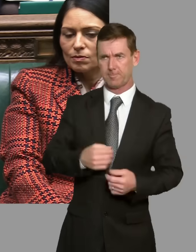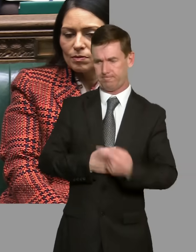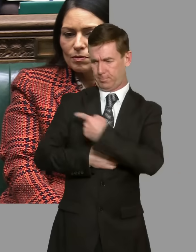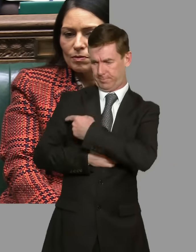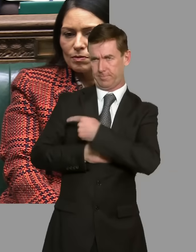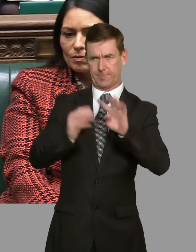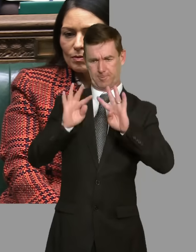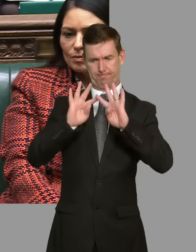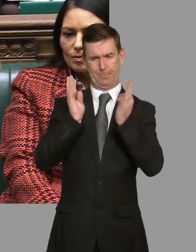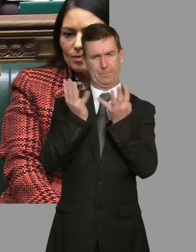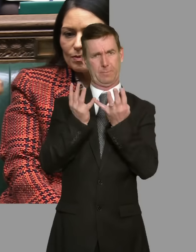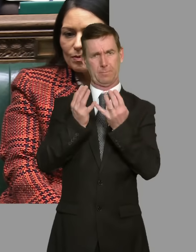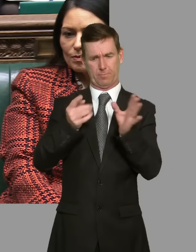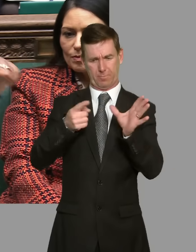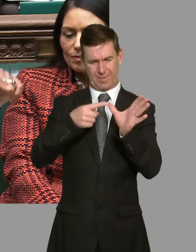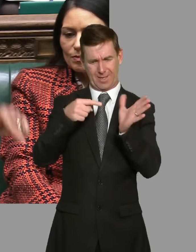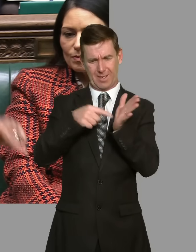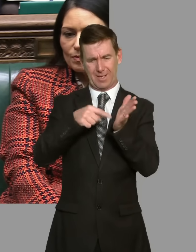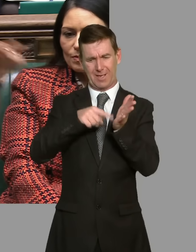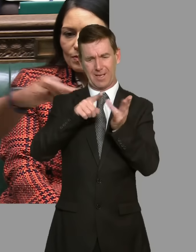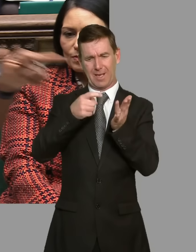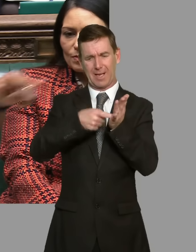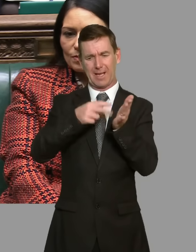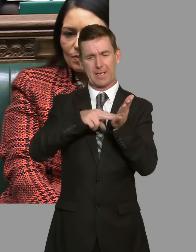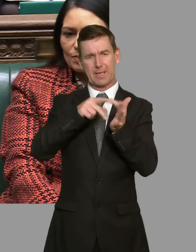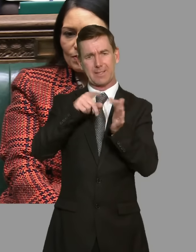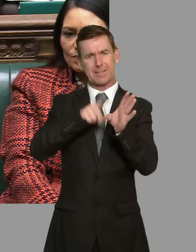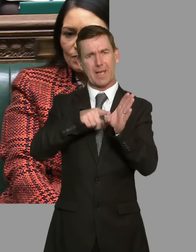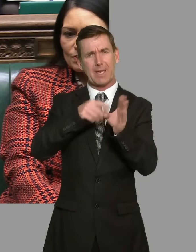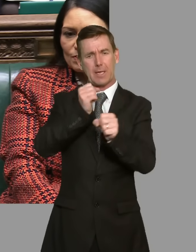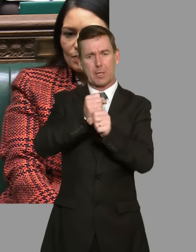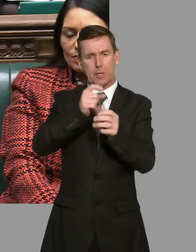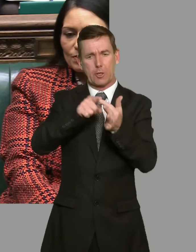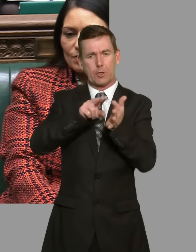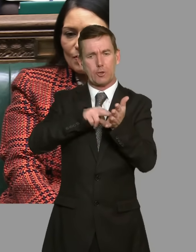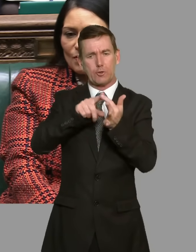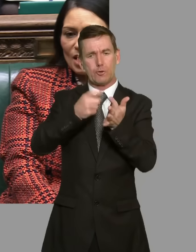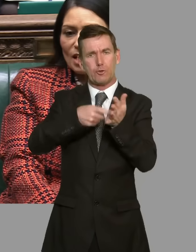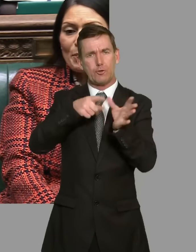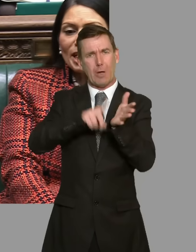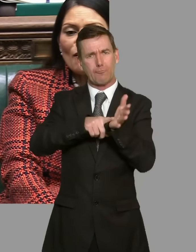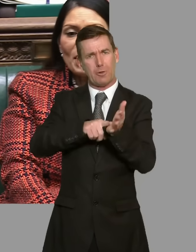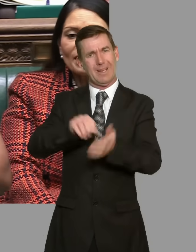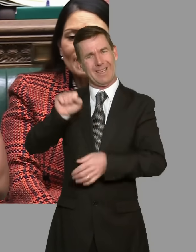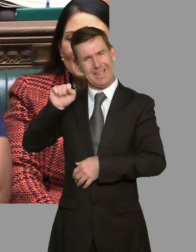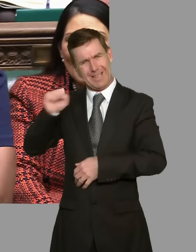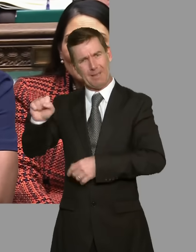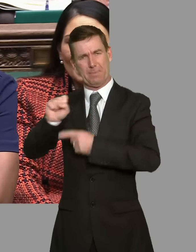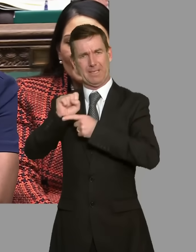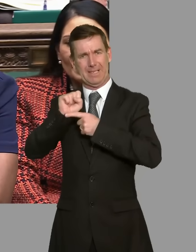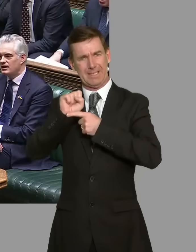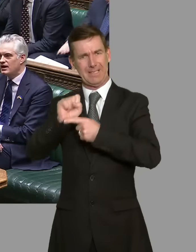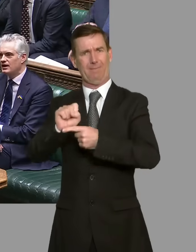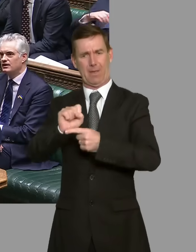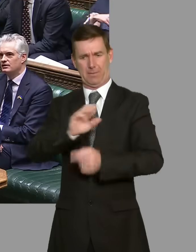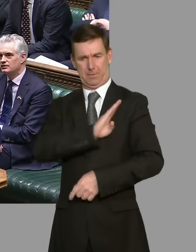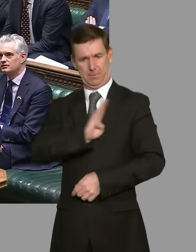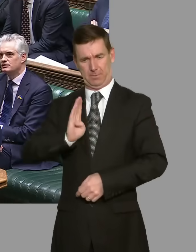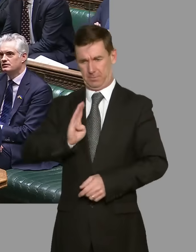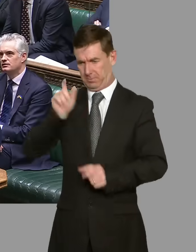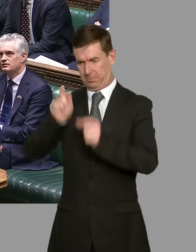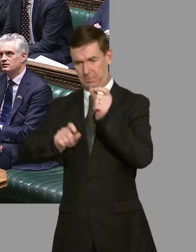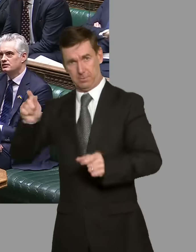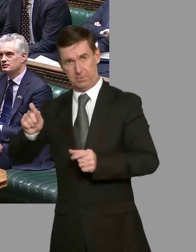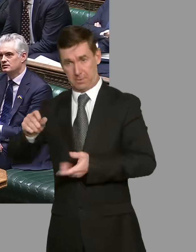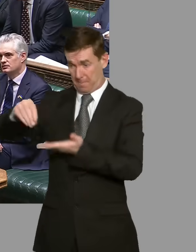Attorney General is doing? He is defending veterans pro bono against the actions of this government. On